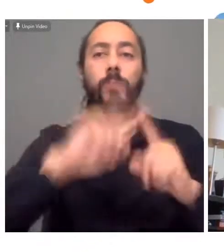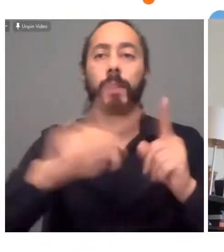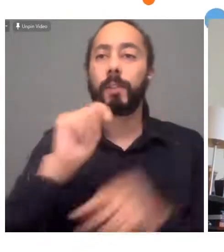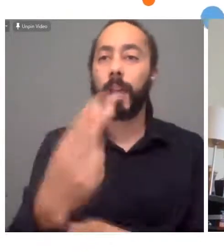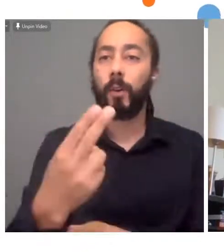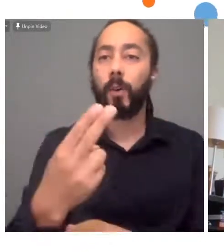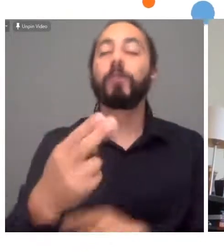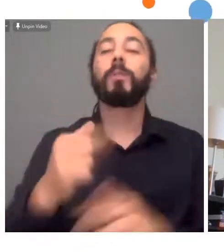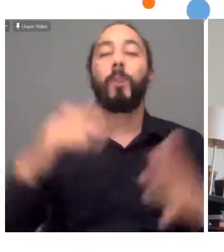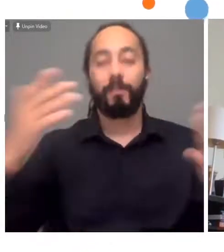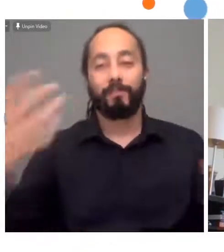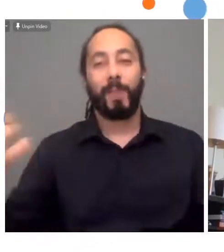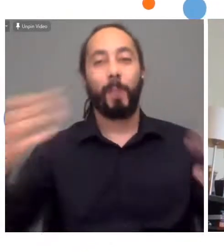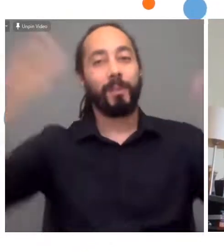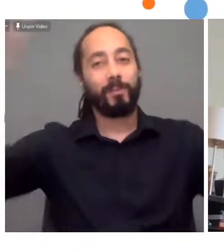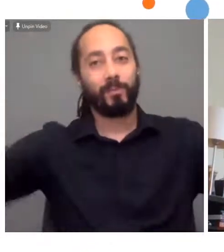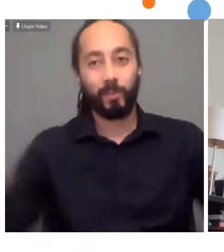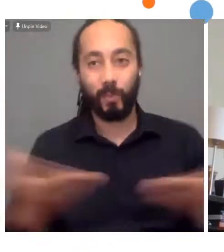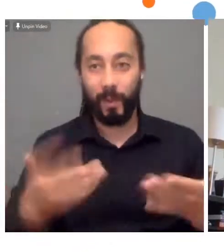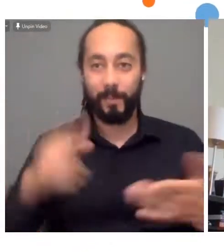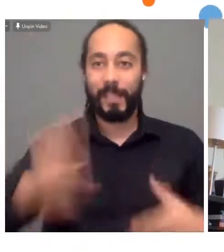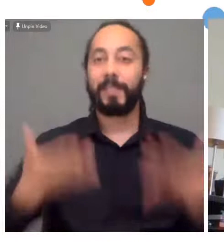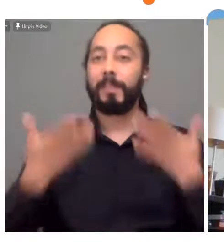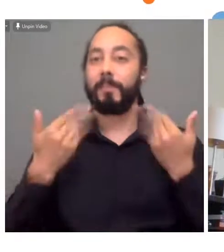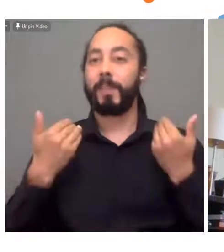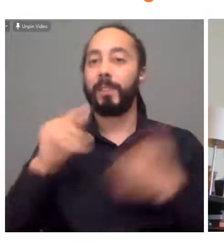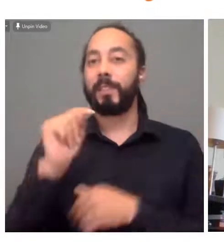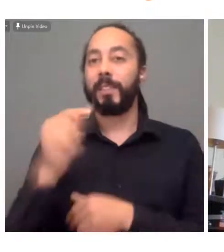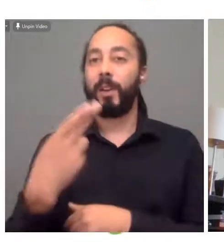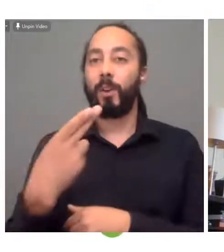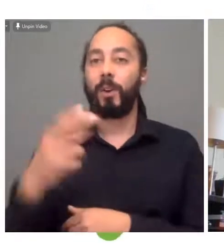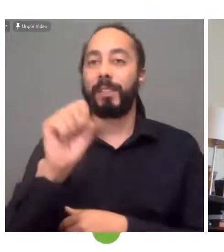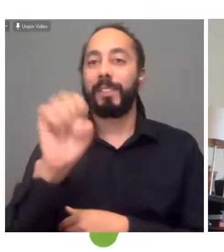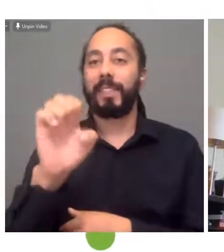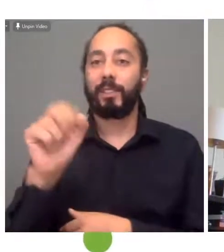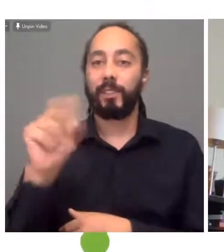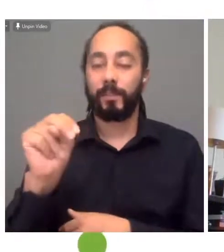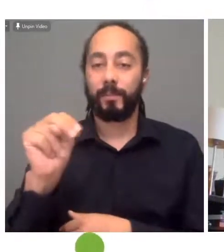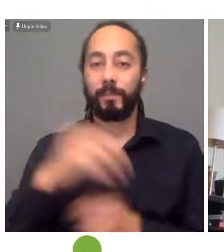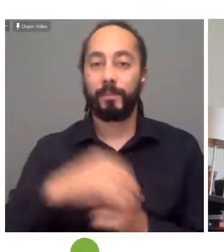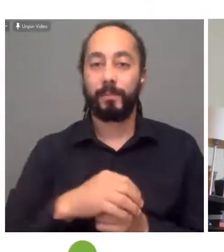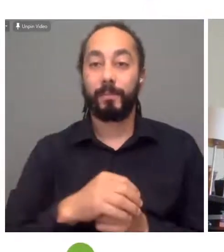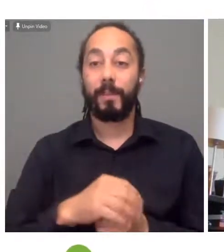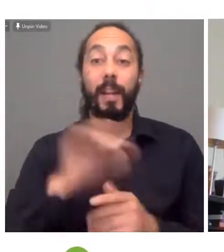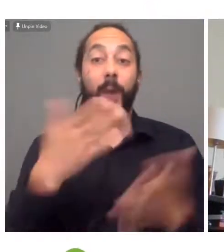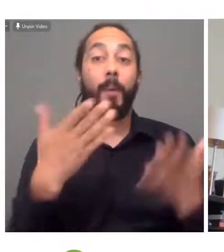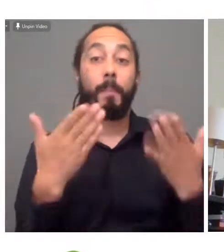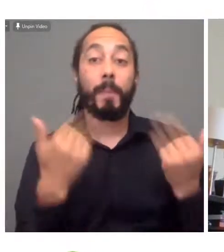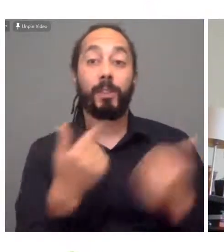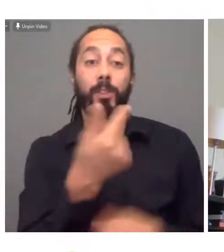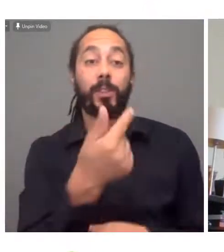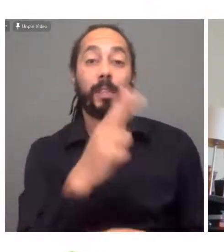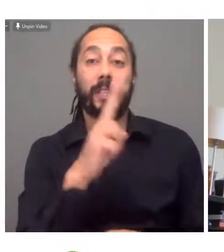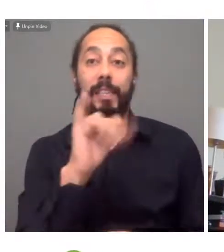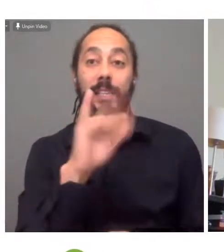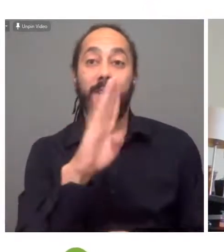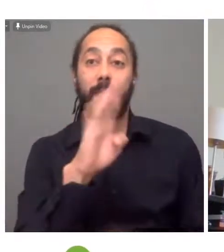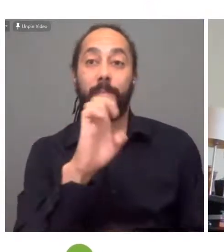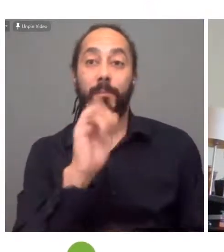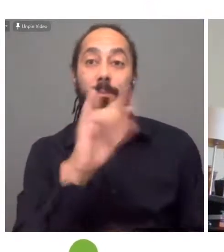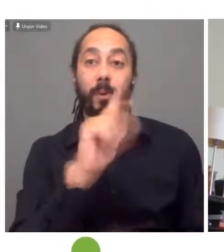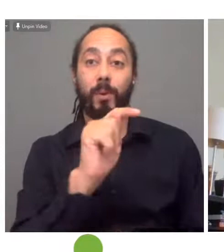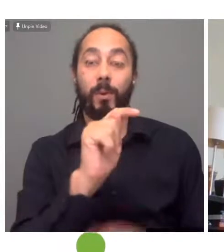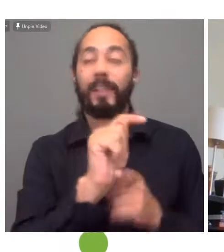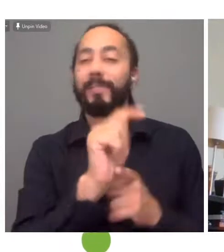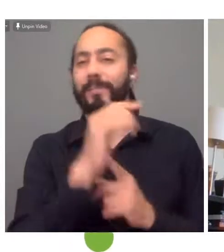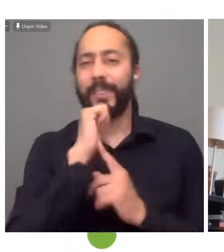welcome to this kickoff ministerial town hall session. Now, of course, Minister Guilbeault is no stranger to these types of forums over the past 6 months, having